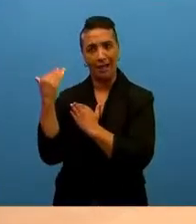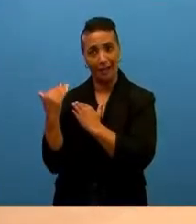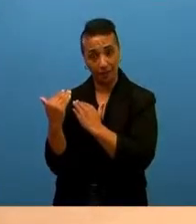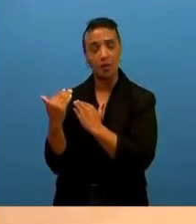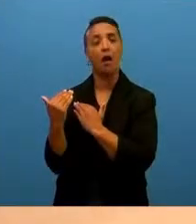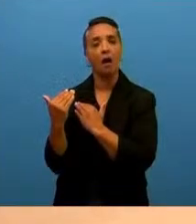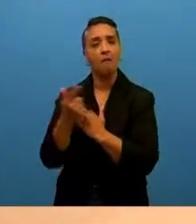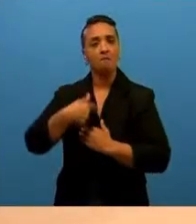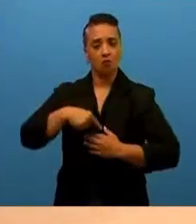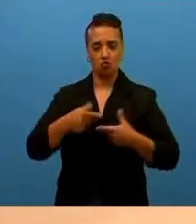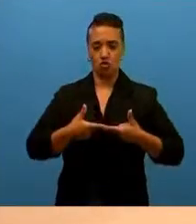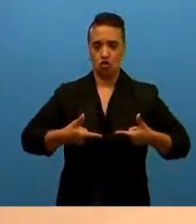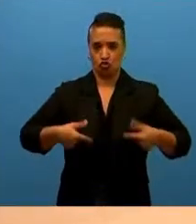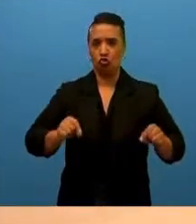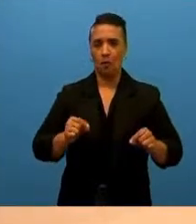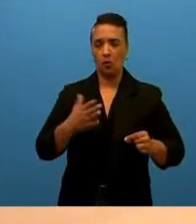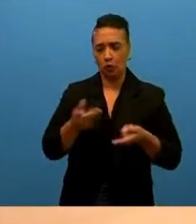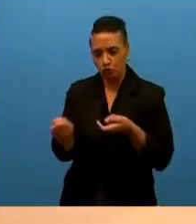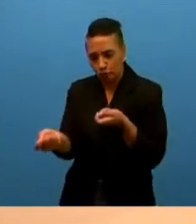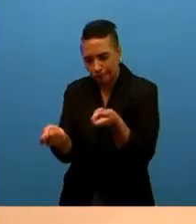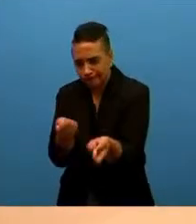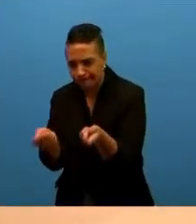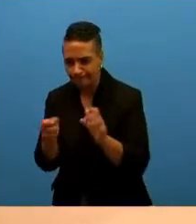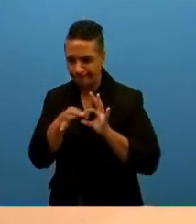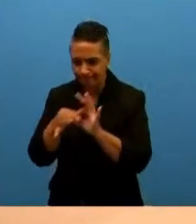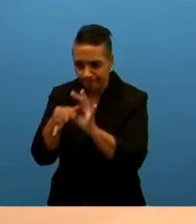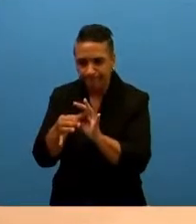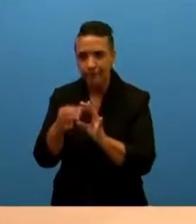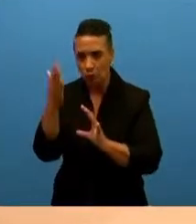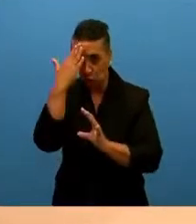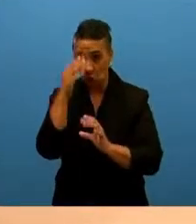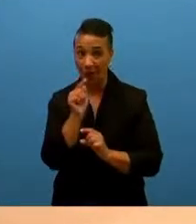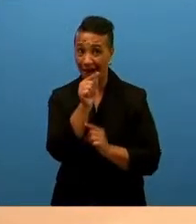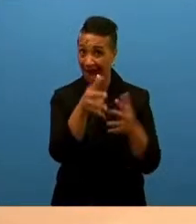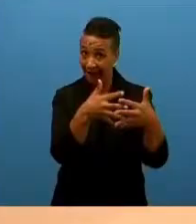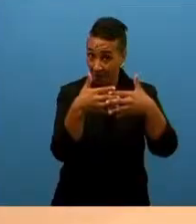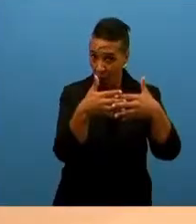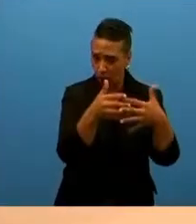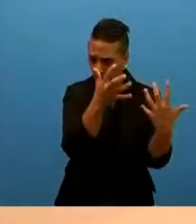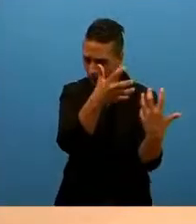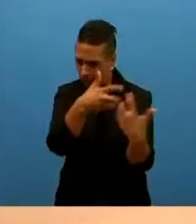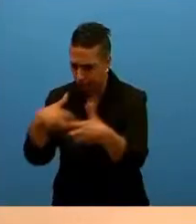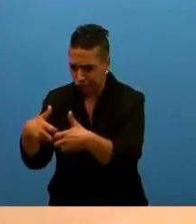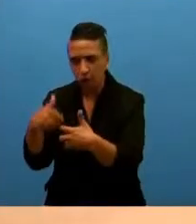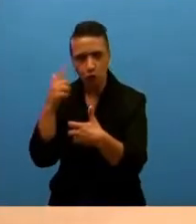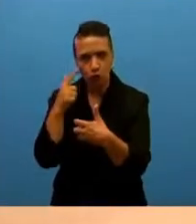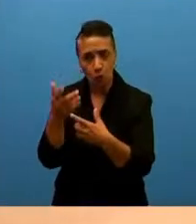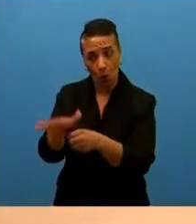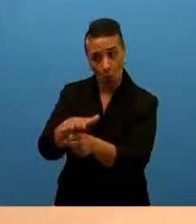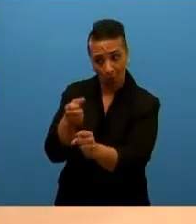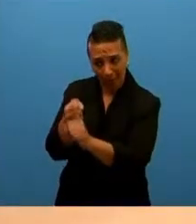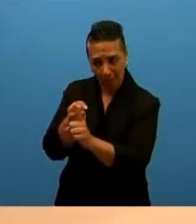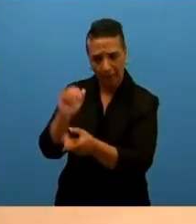continues to make efforts in cooperation with the US to realign forces and mitigate local impacts.